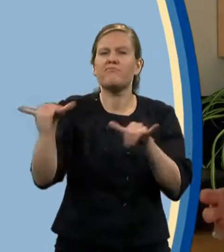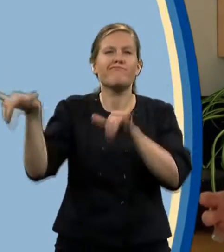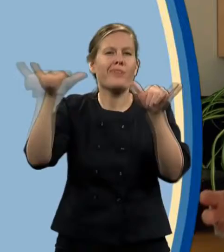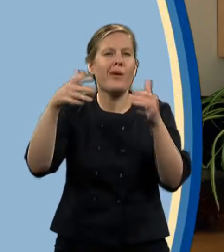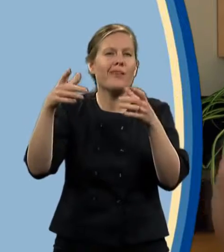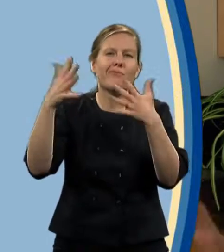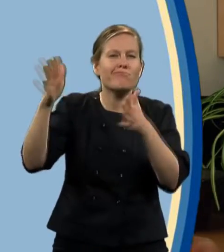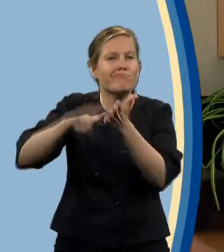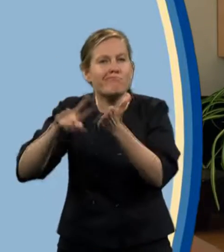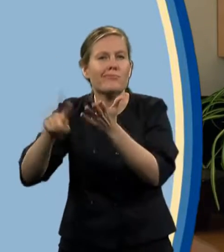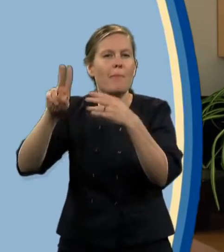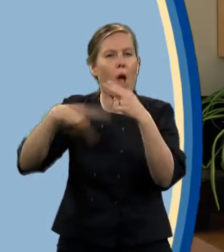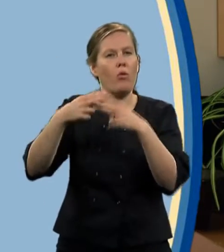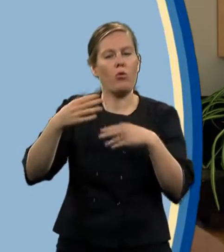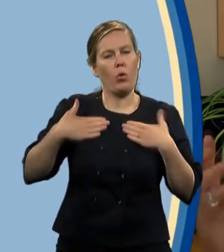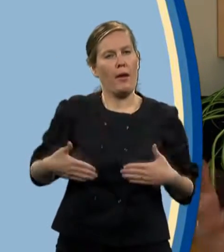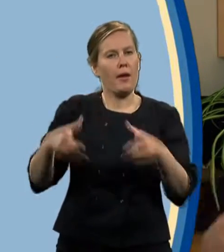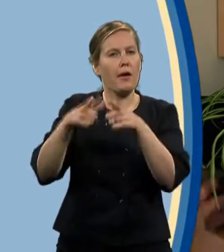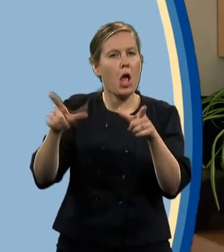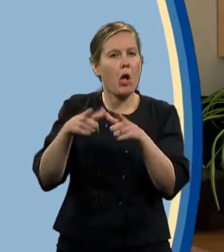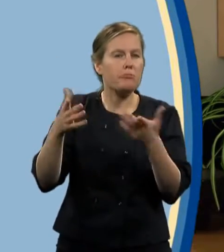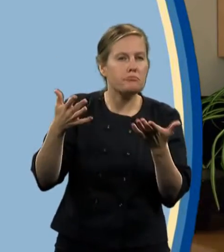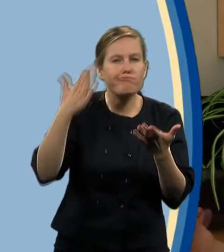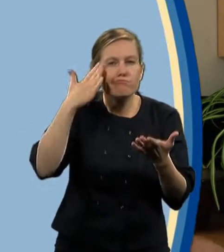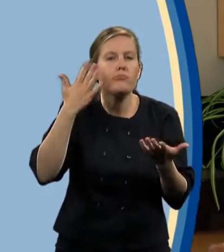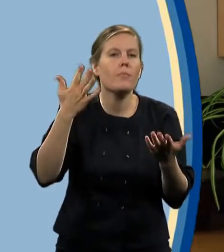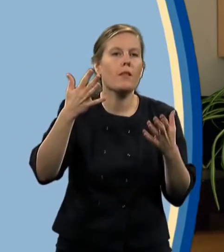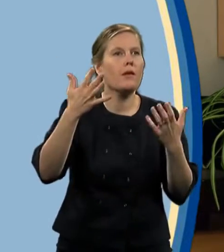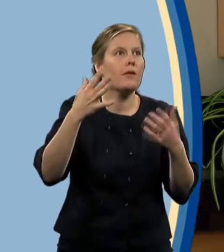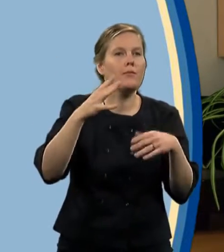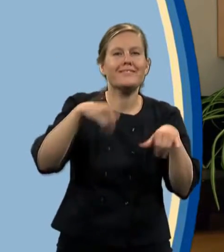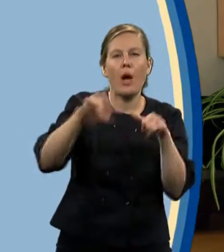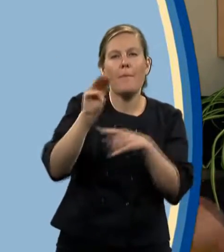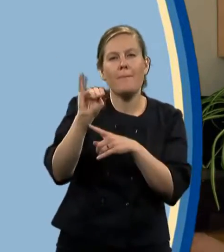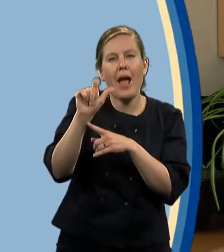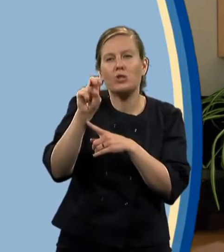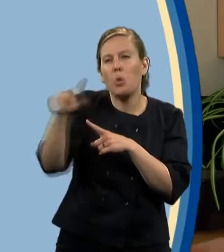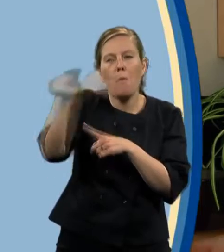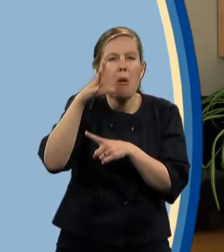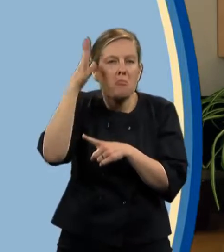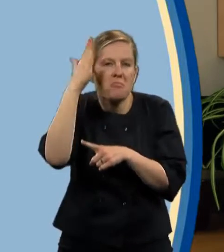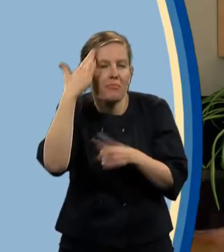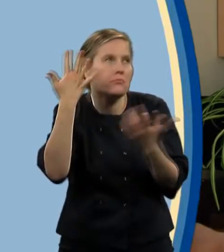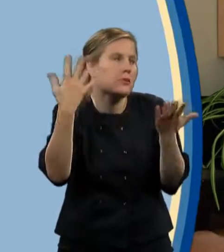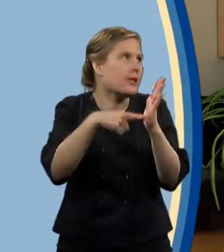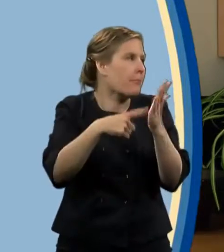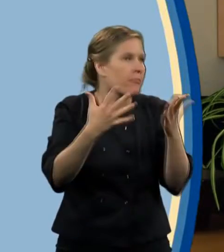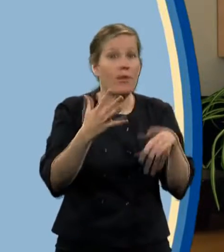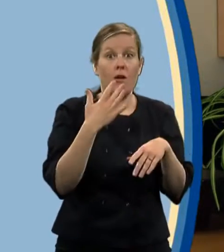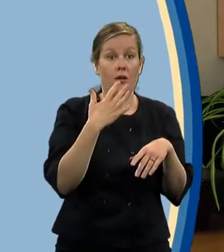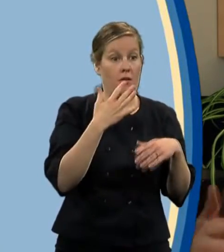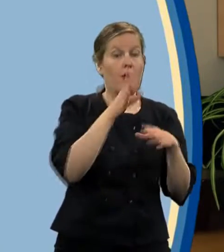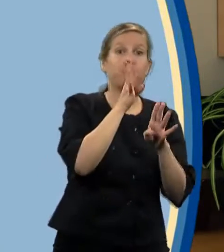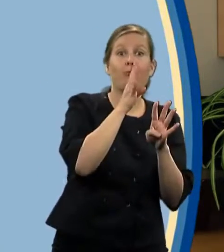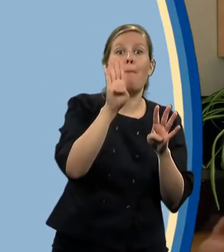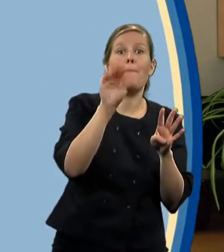children fail to achieve the typical universal milestones that are known to exist in human language in the species,